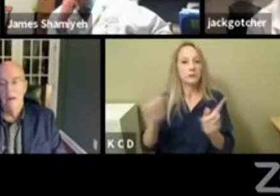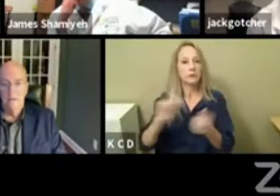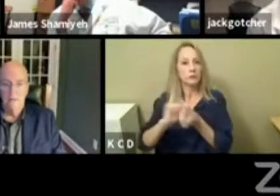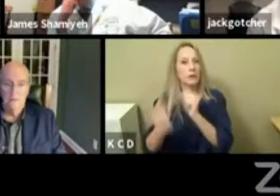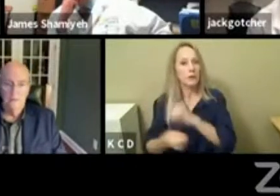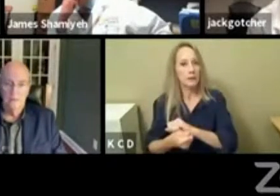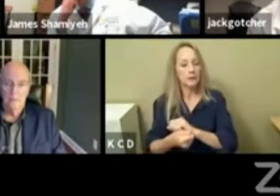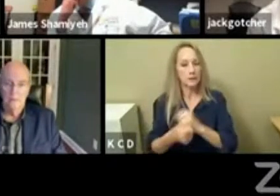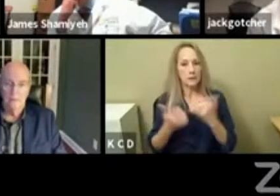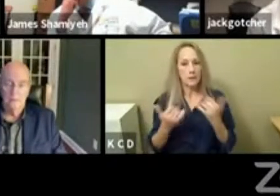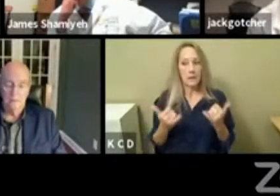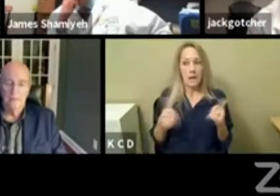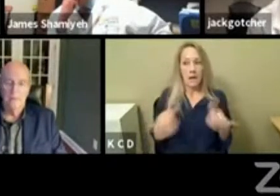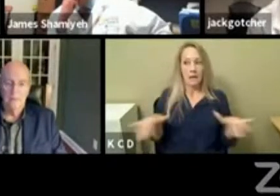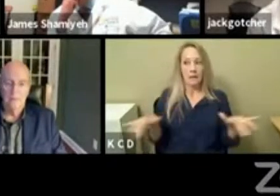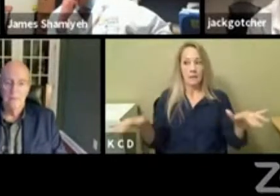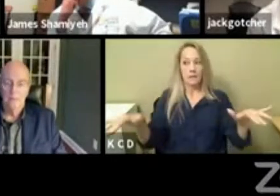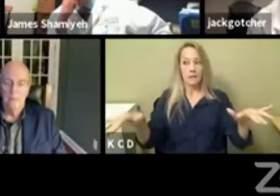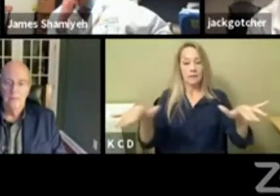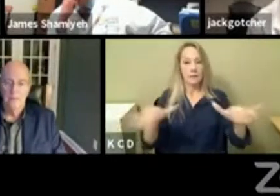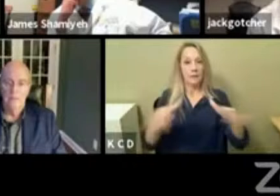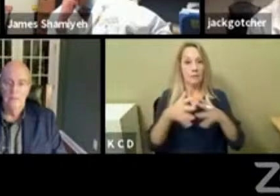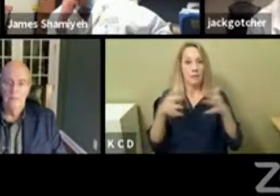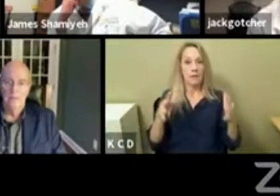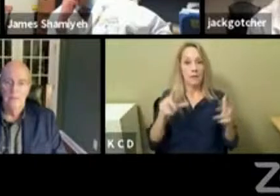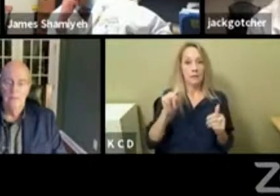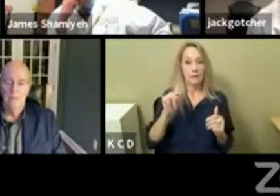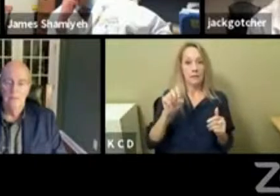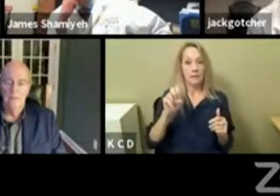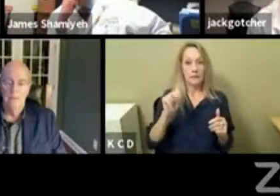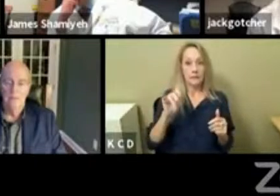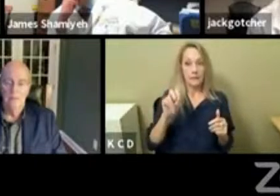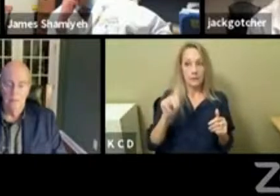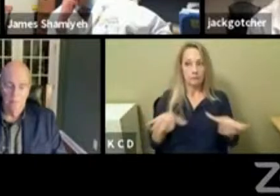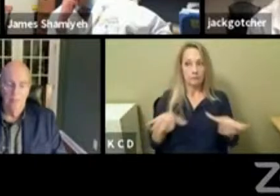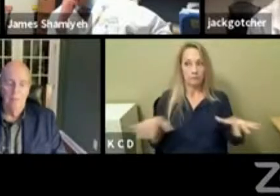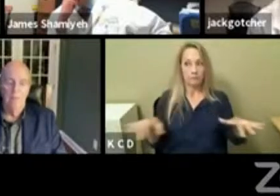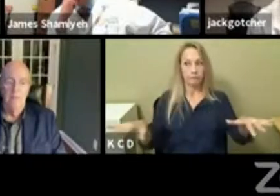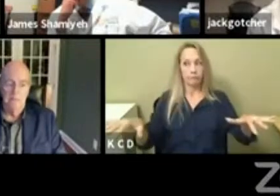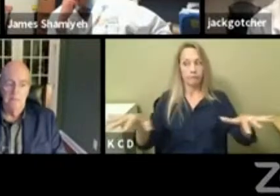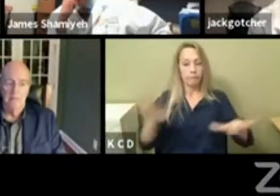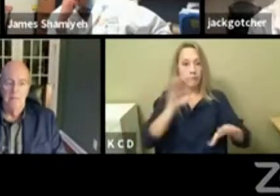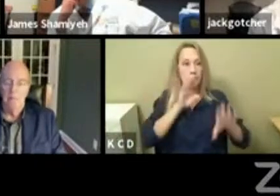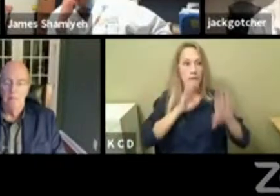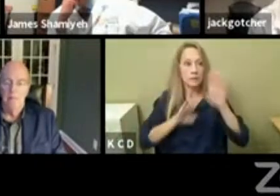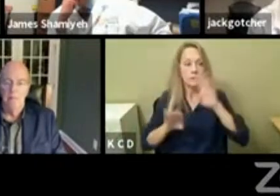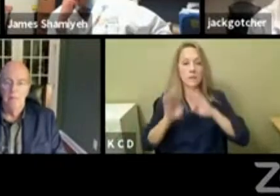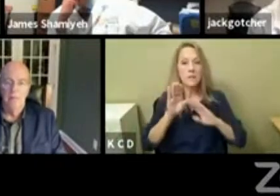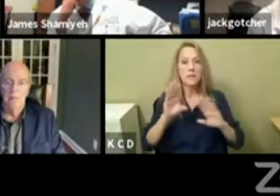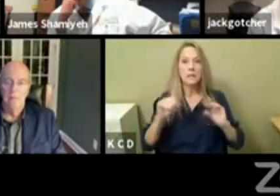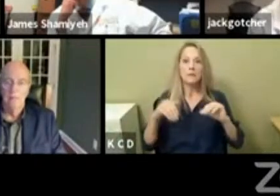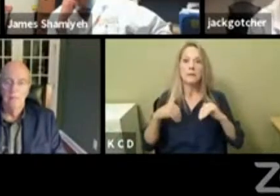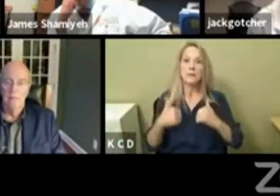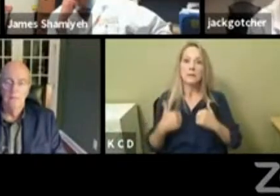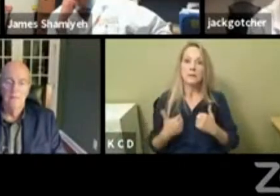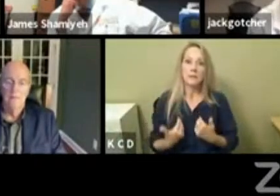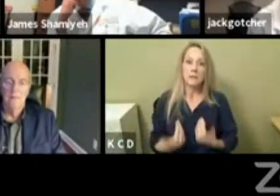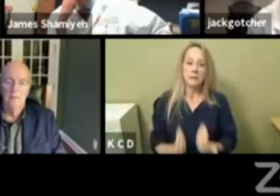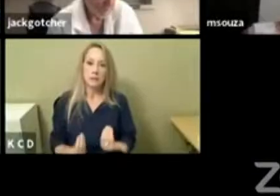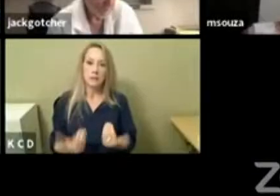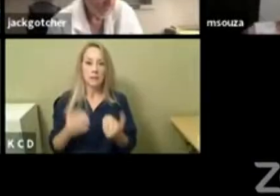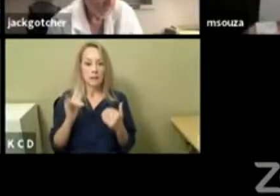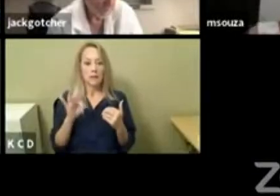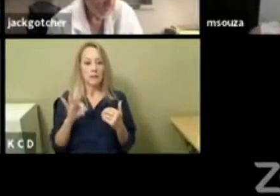of tension and a lot of frustration and fatigue. And I think we just add to that.